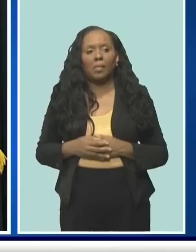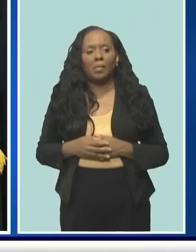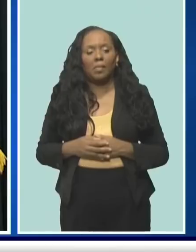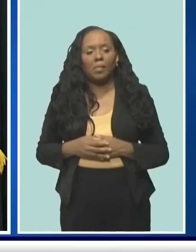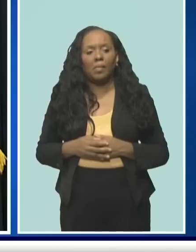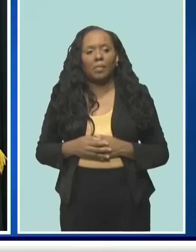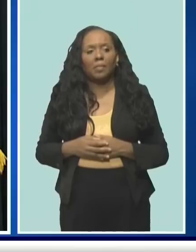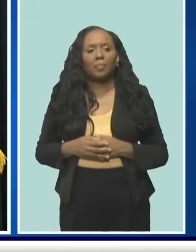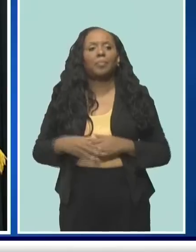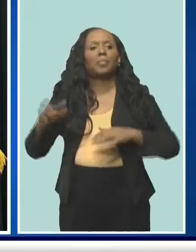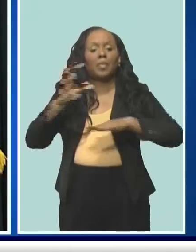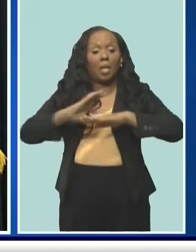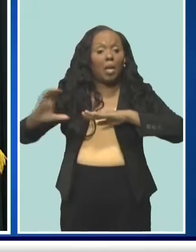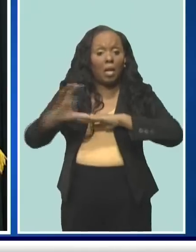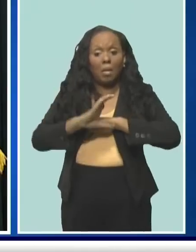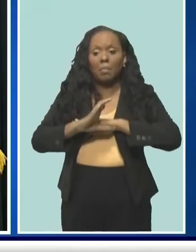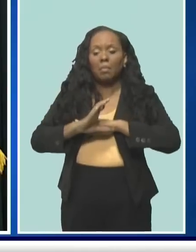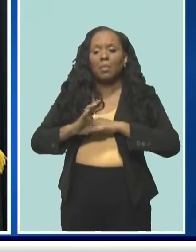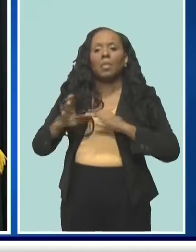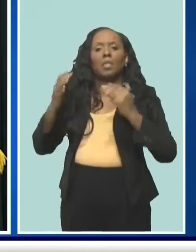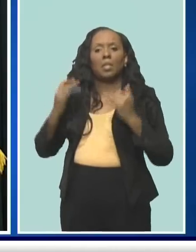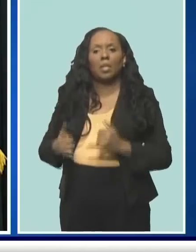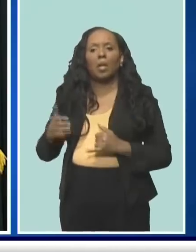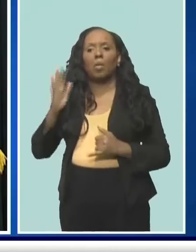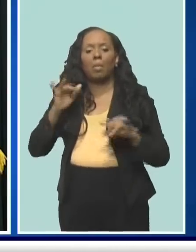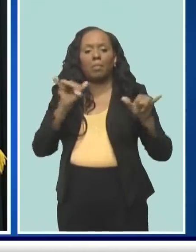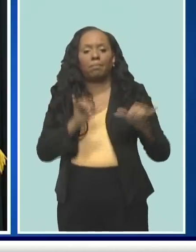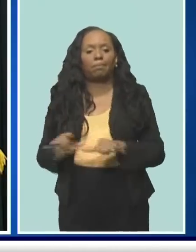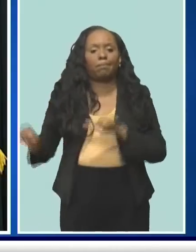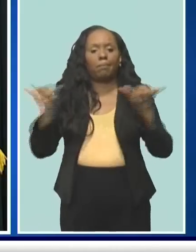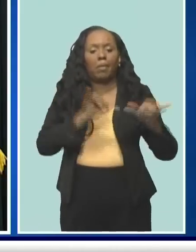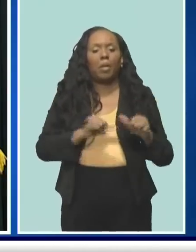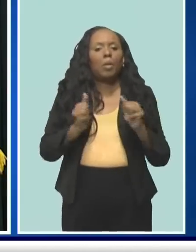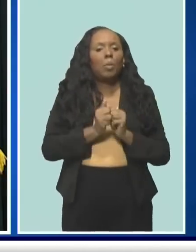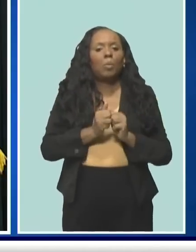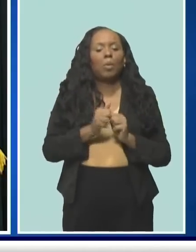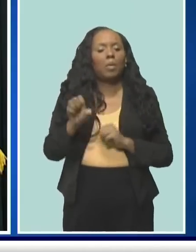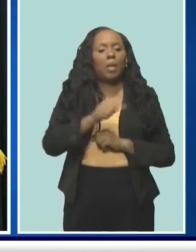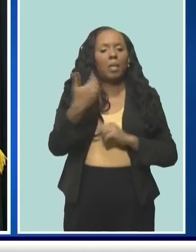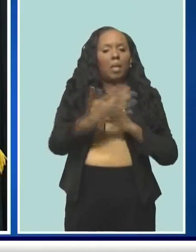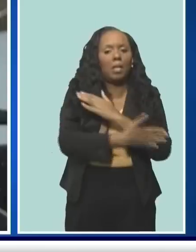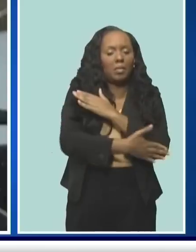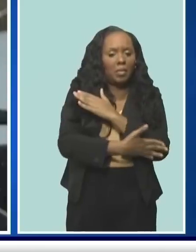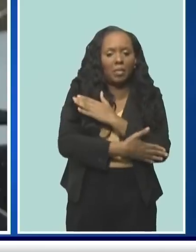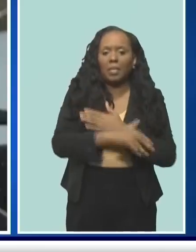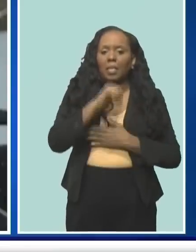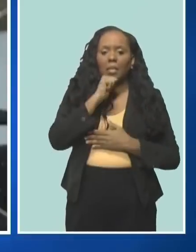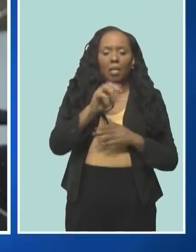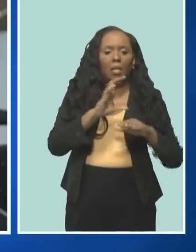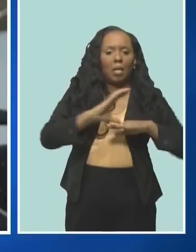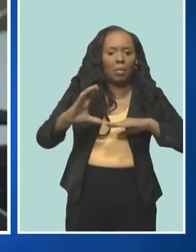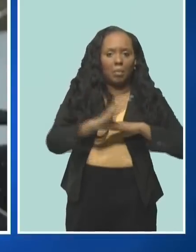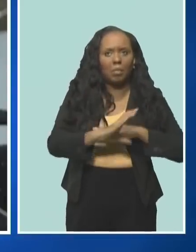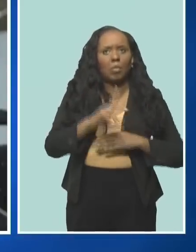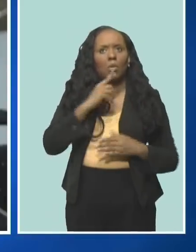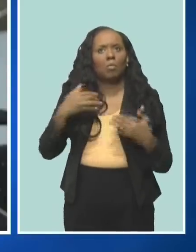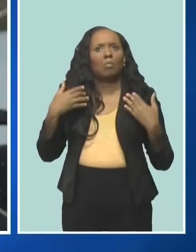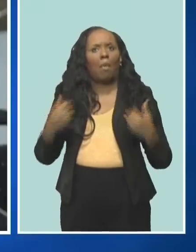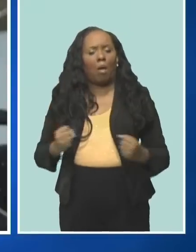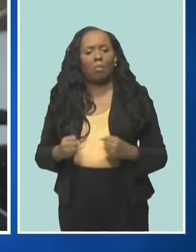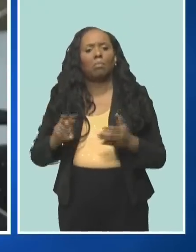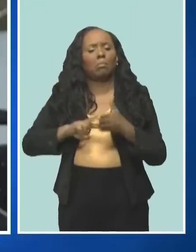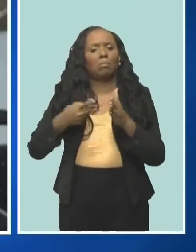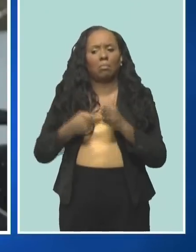non-Caribbean players. It is bold, frontal action, which signals our